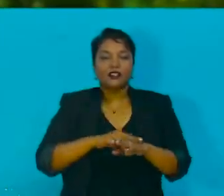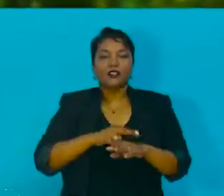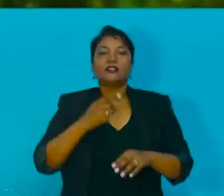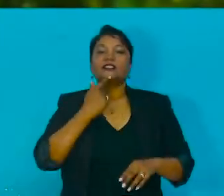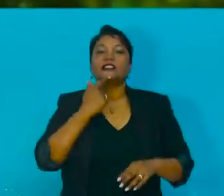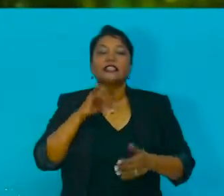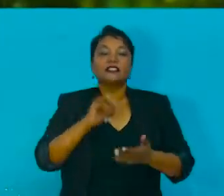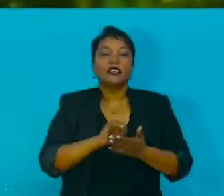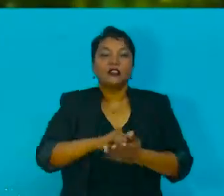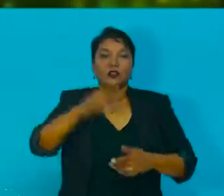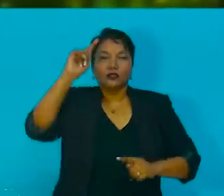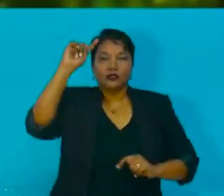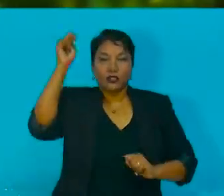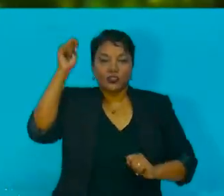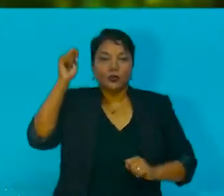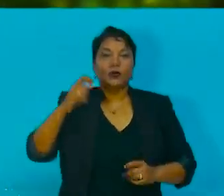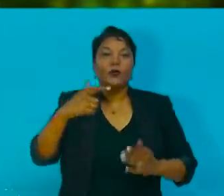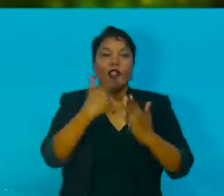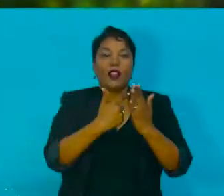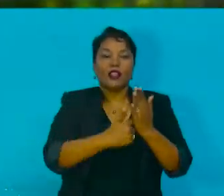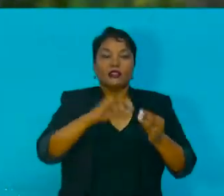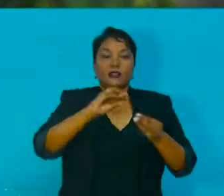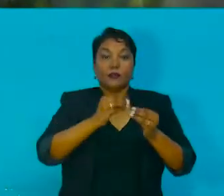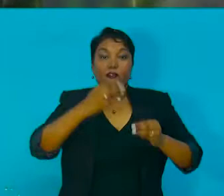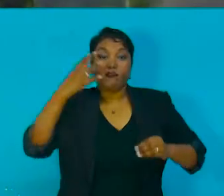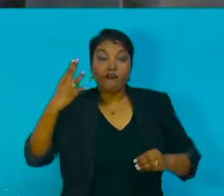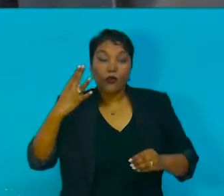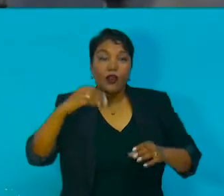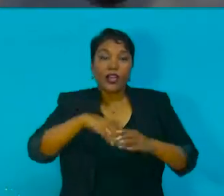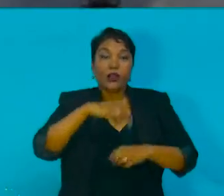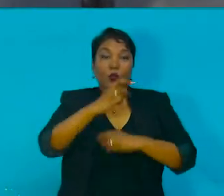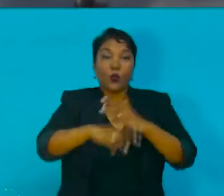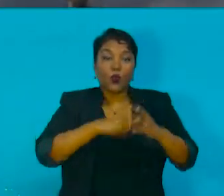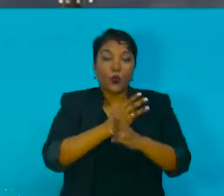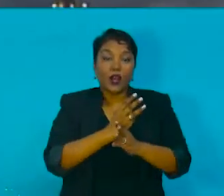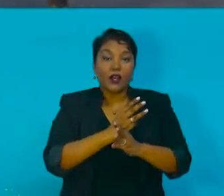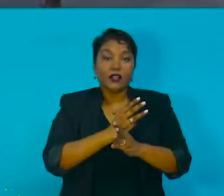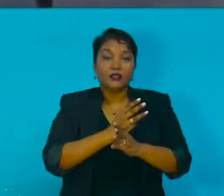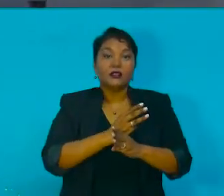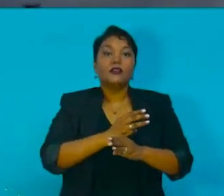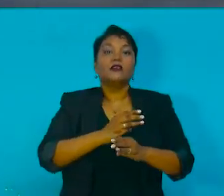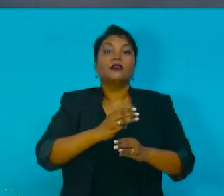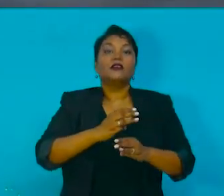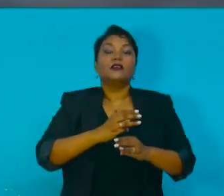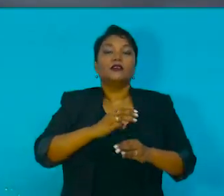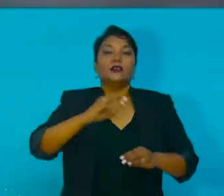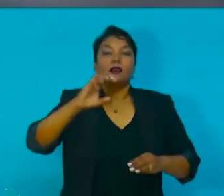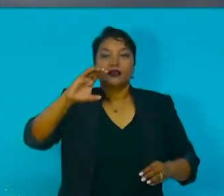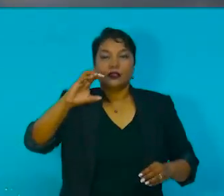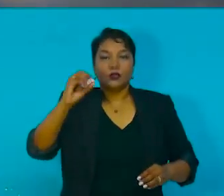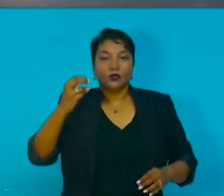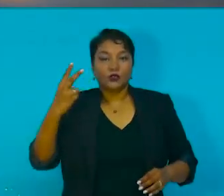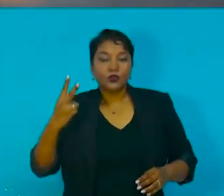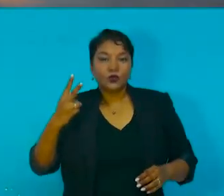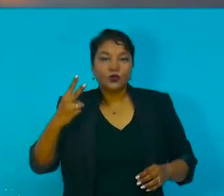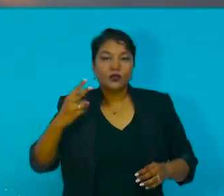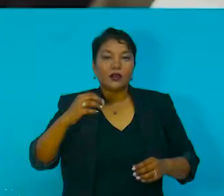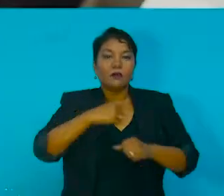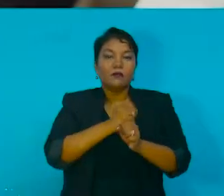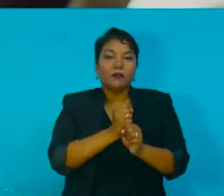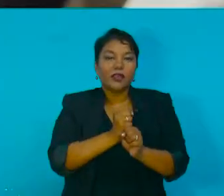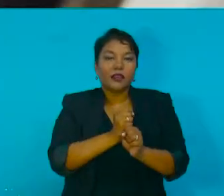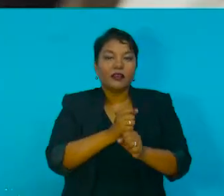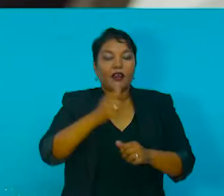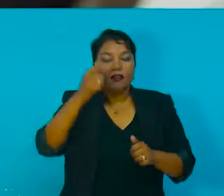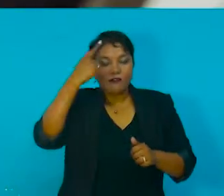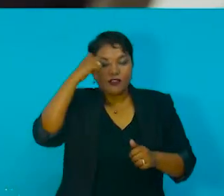ranks our country 4th in the global carbon dioxide emissions per capita. In response